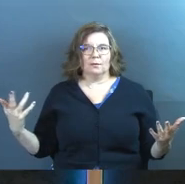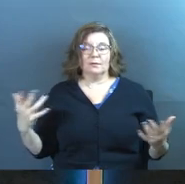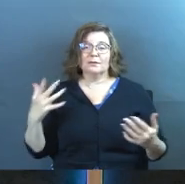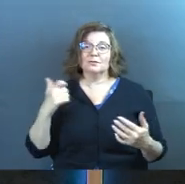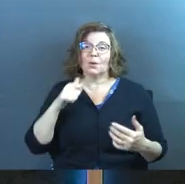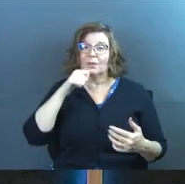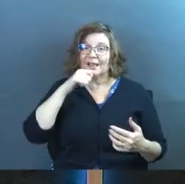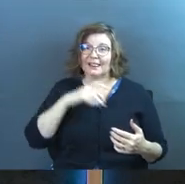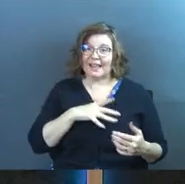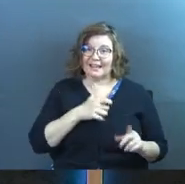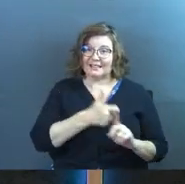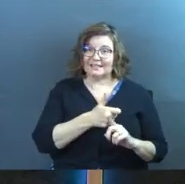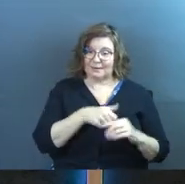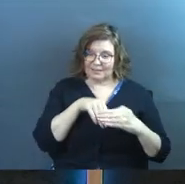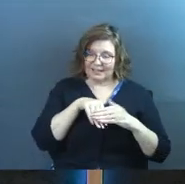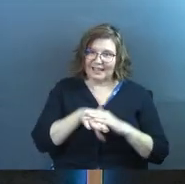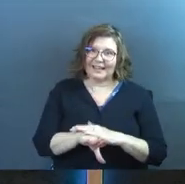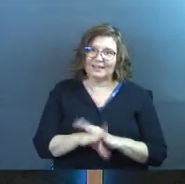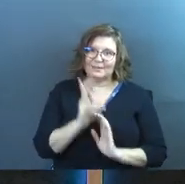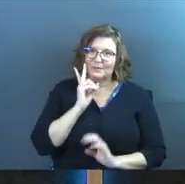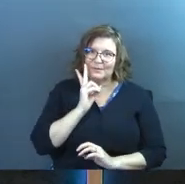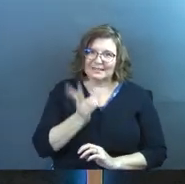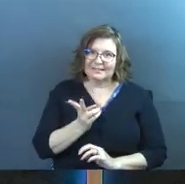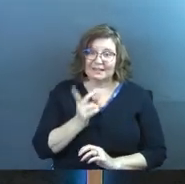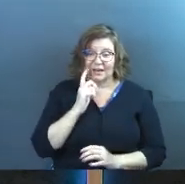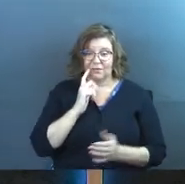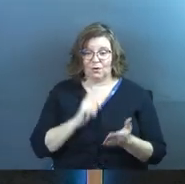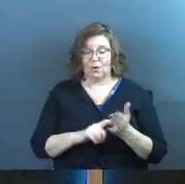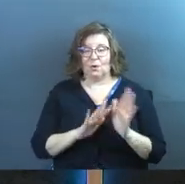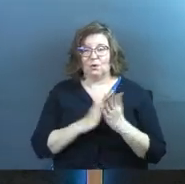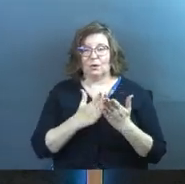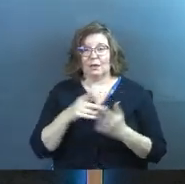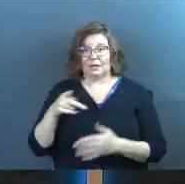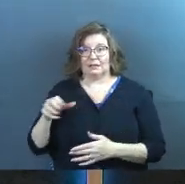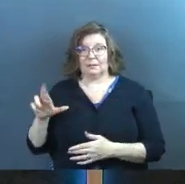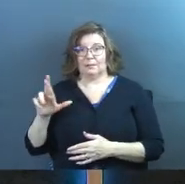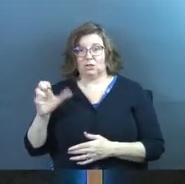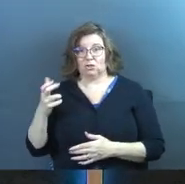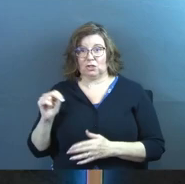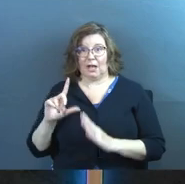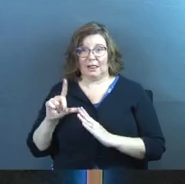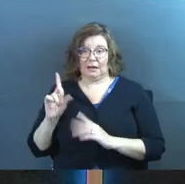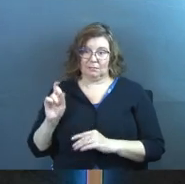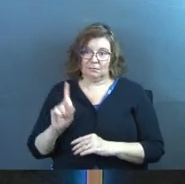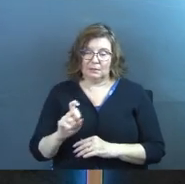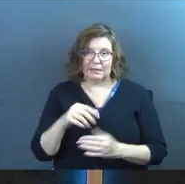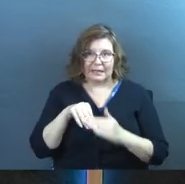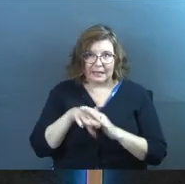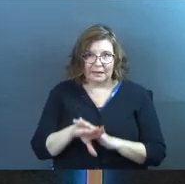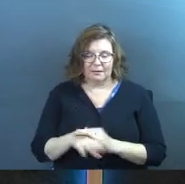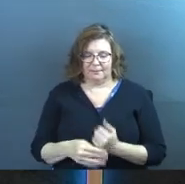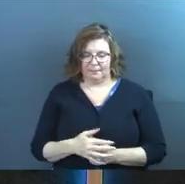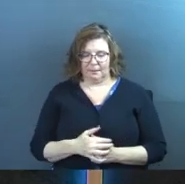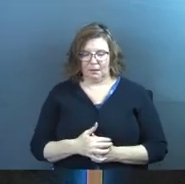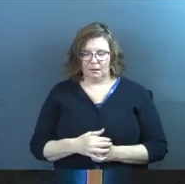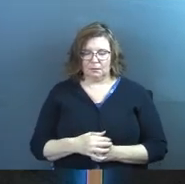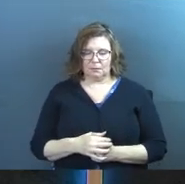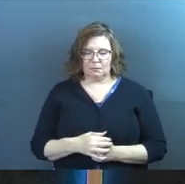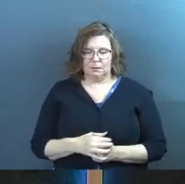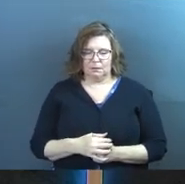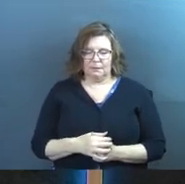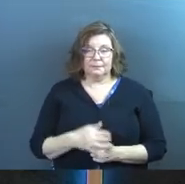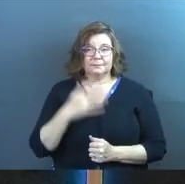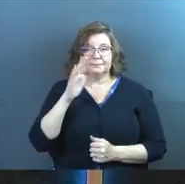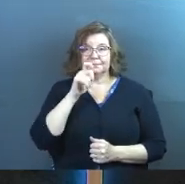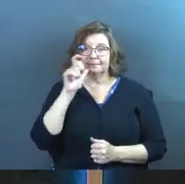It's so the ladies could get in. And if you know the scripture, it's so Peter and John later can get in. Because God